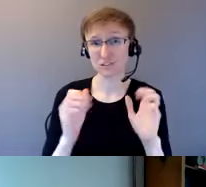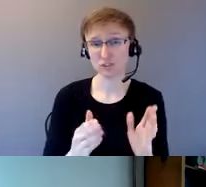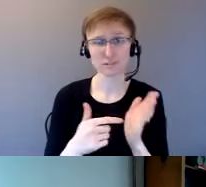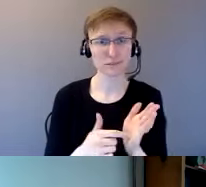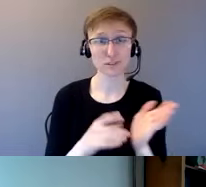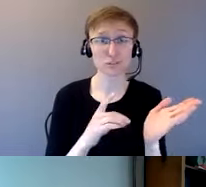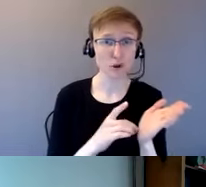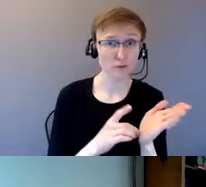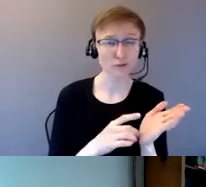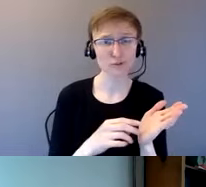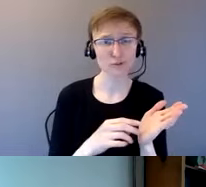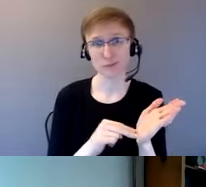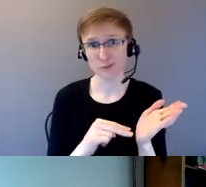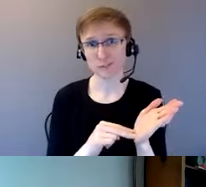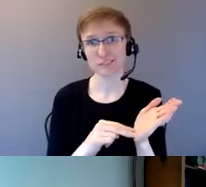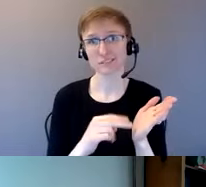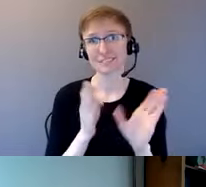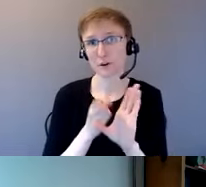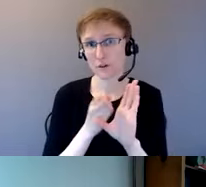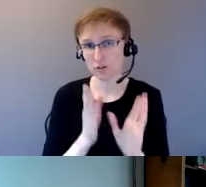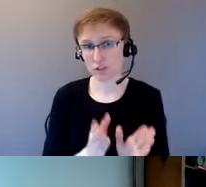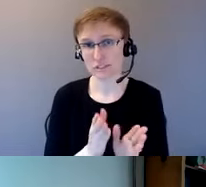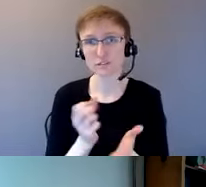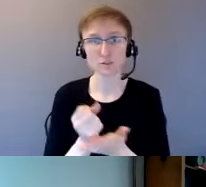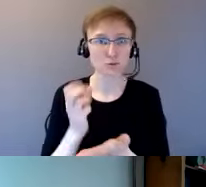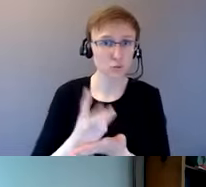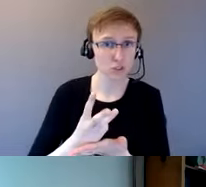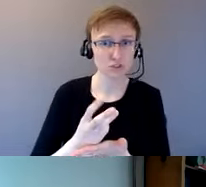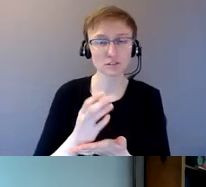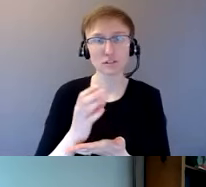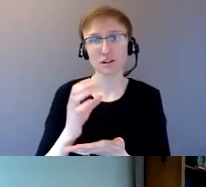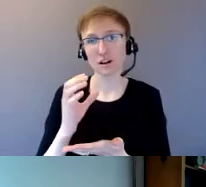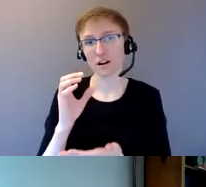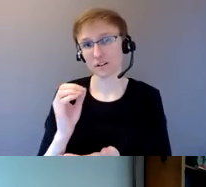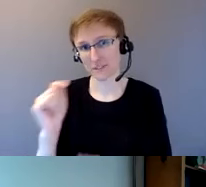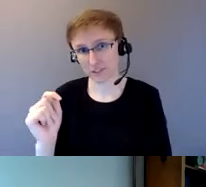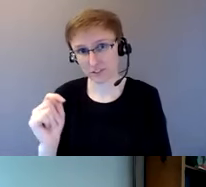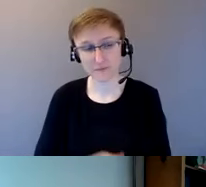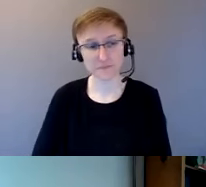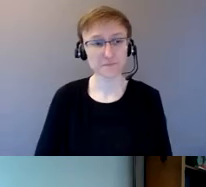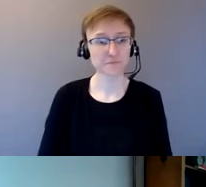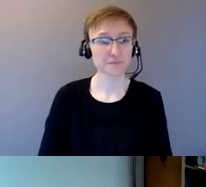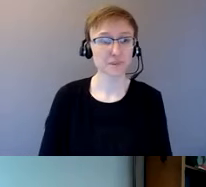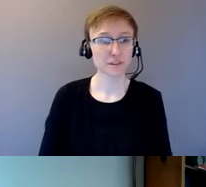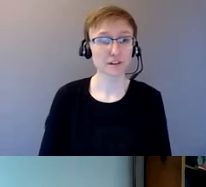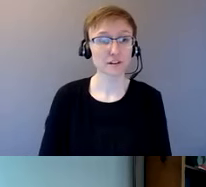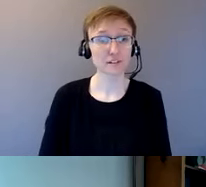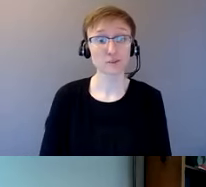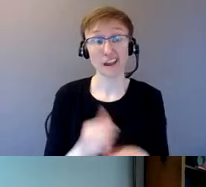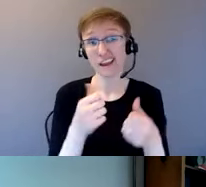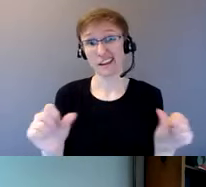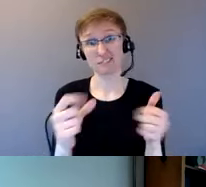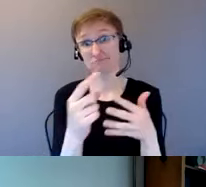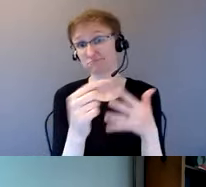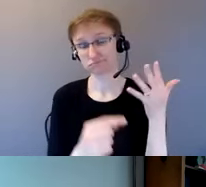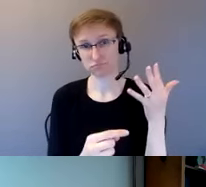be psychologists, social workers, or occupational therapists. So any of these professionals